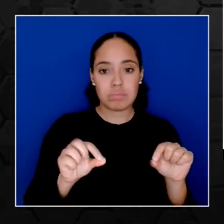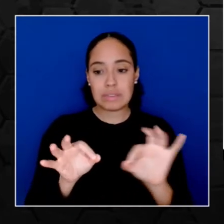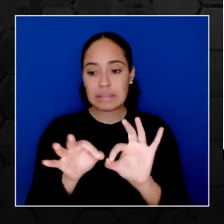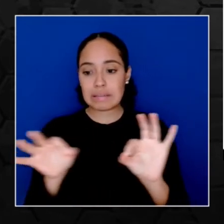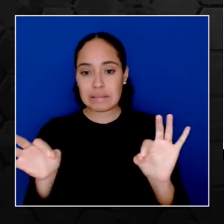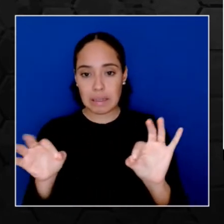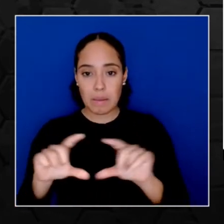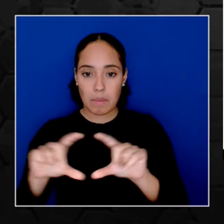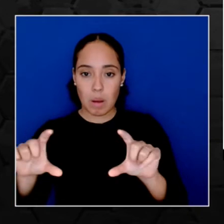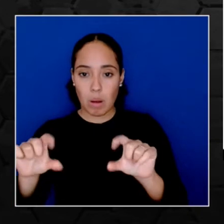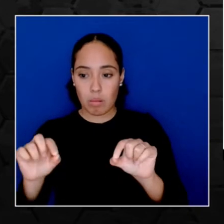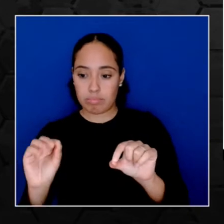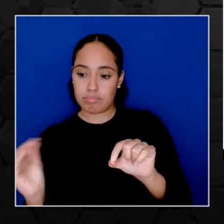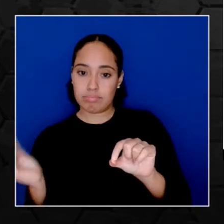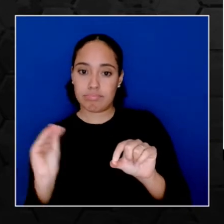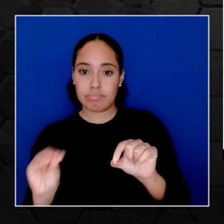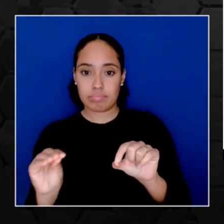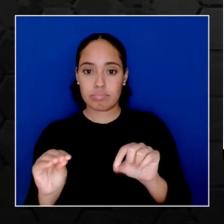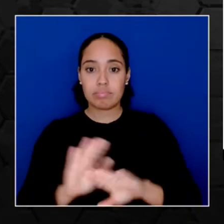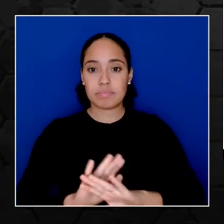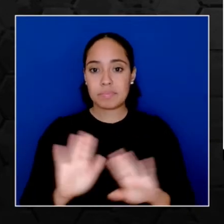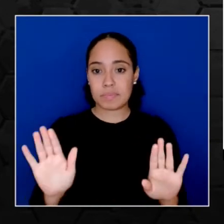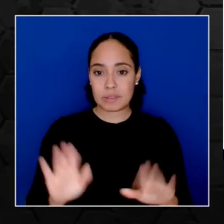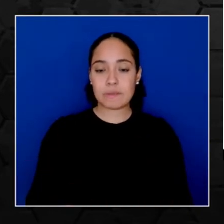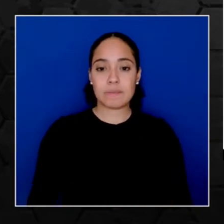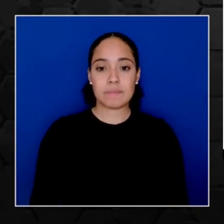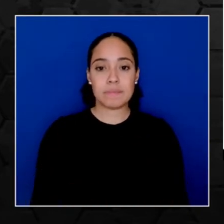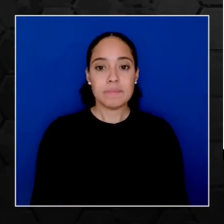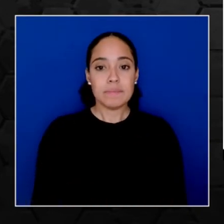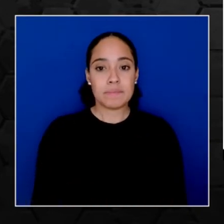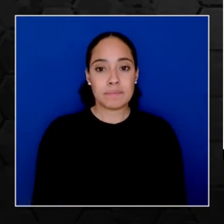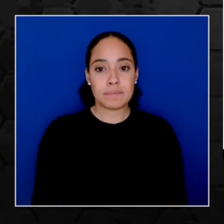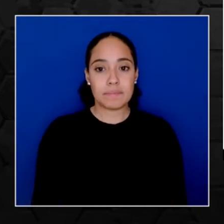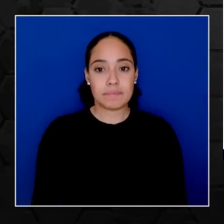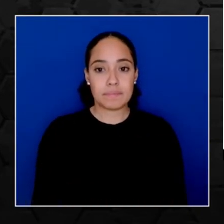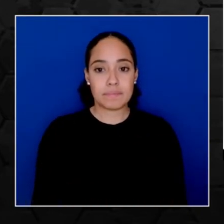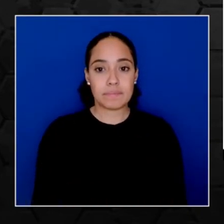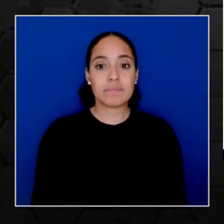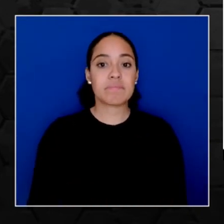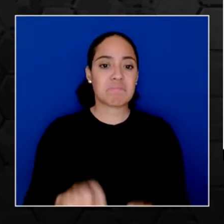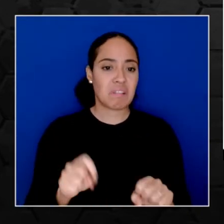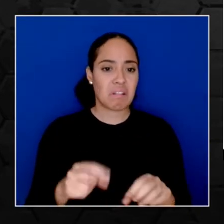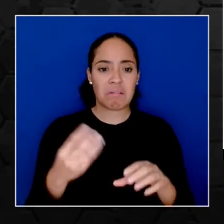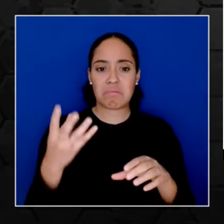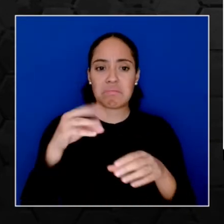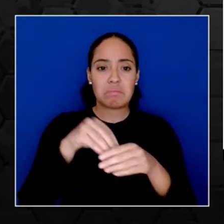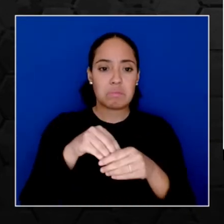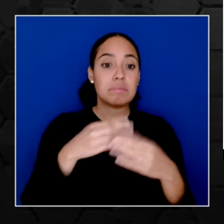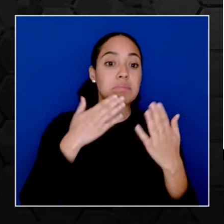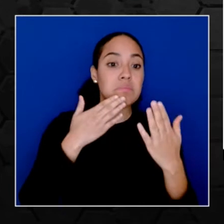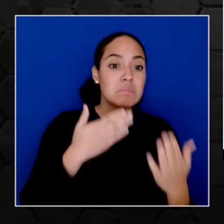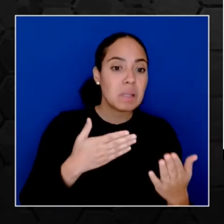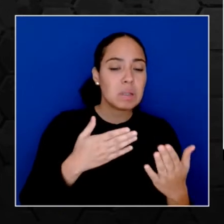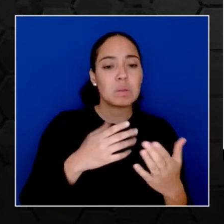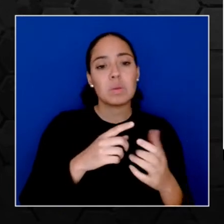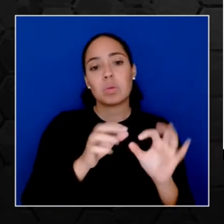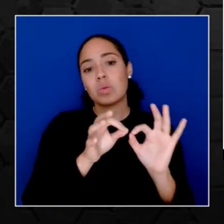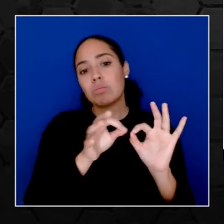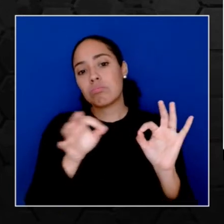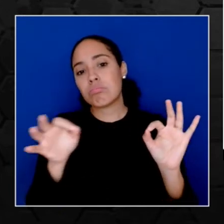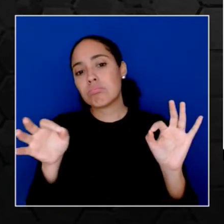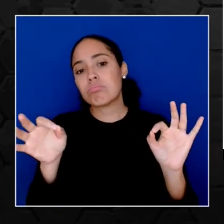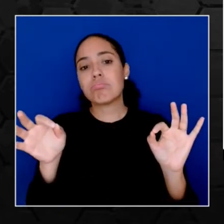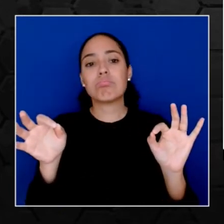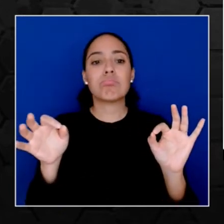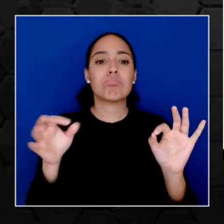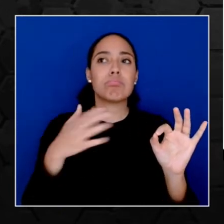ask them to continue with their process of booking an appointment with the basic bot, because this is an interrupting scenario. It will return back to the main scenario and